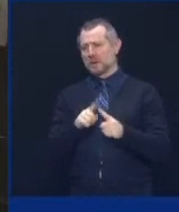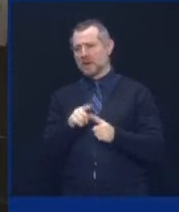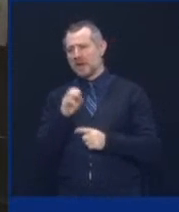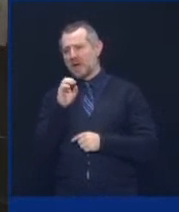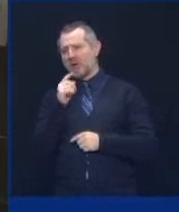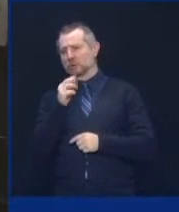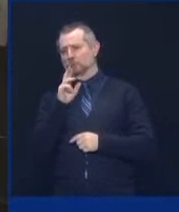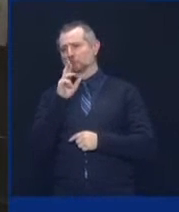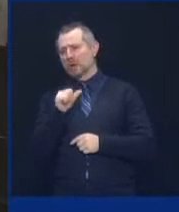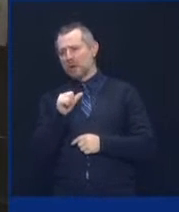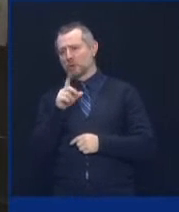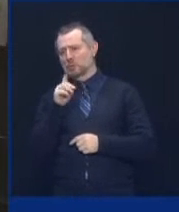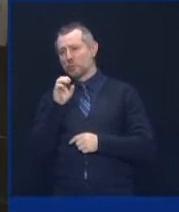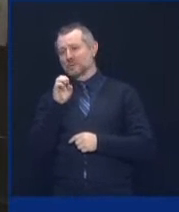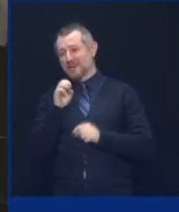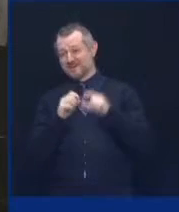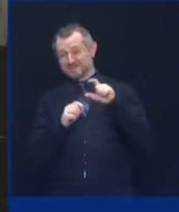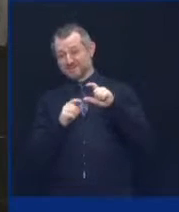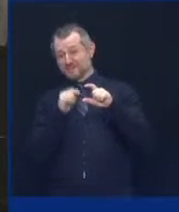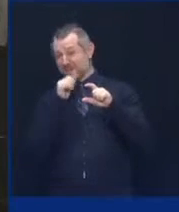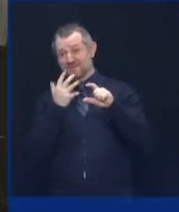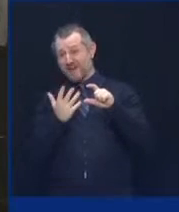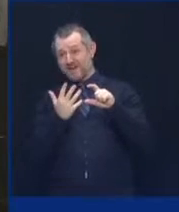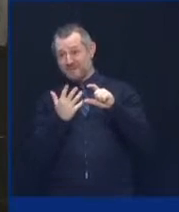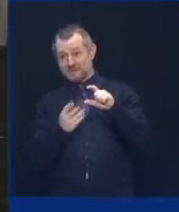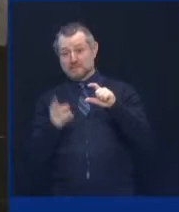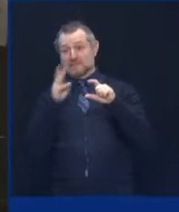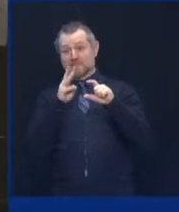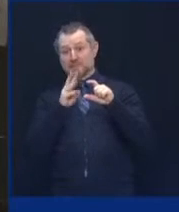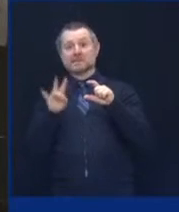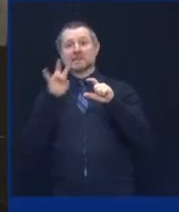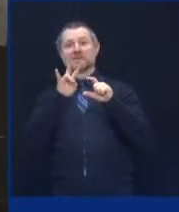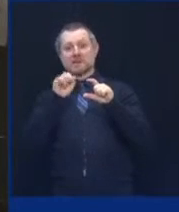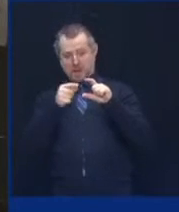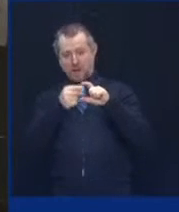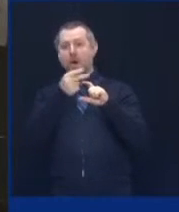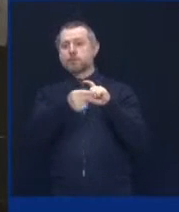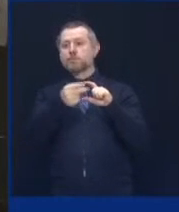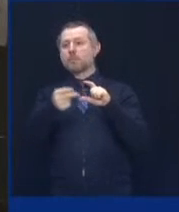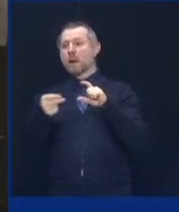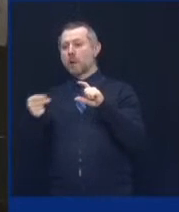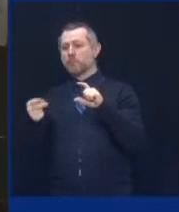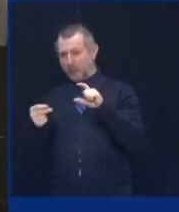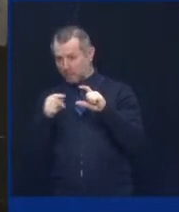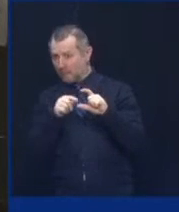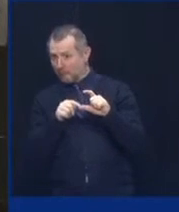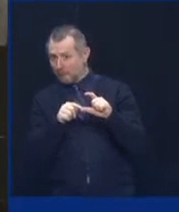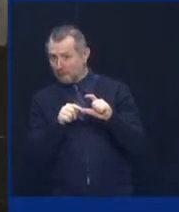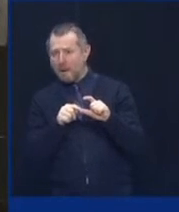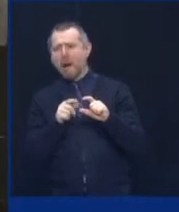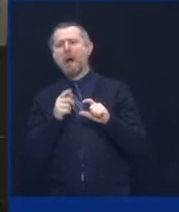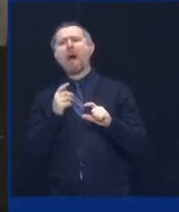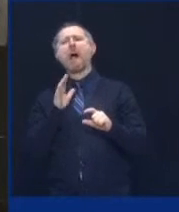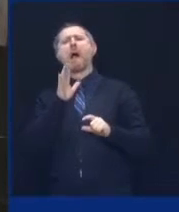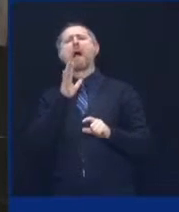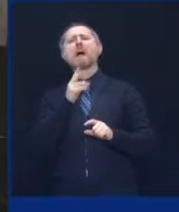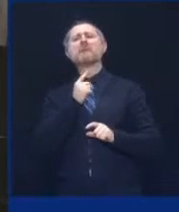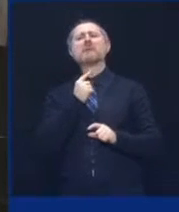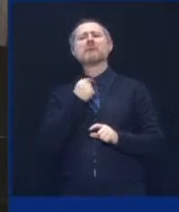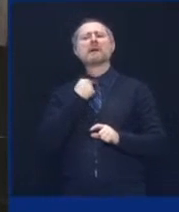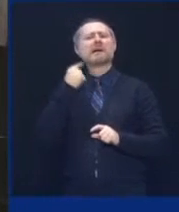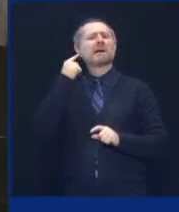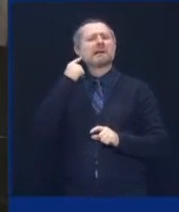how many more that translates to for the state. So how many more doses of Pfizer that put us up to and